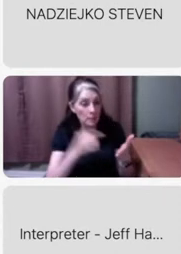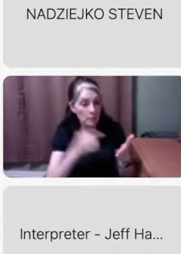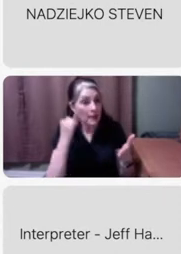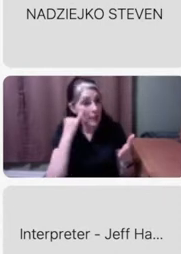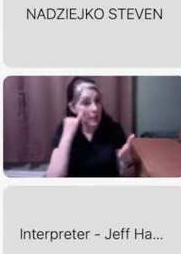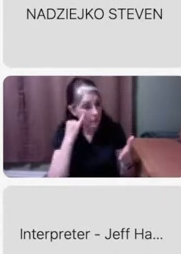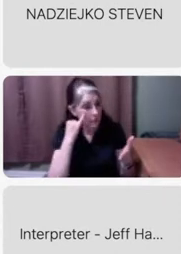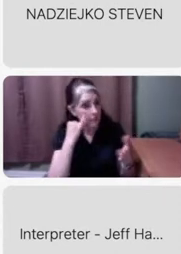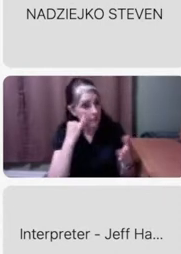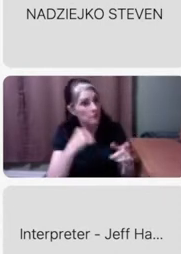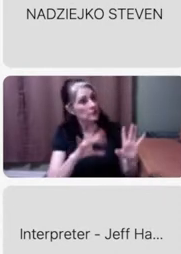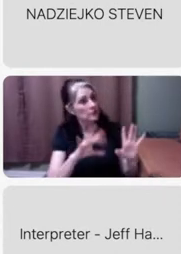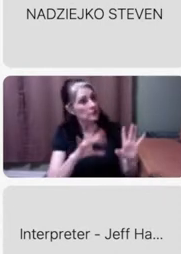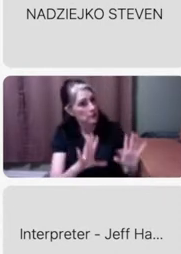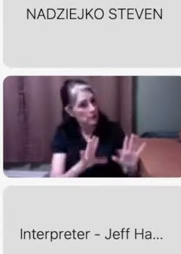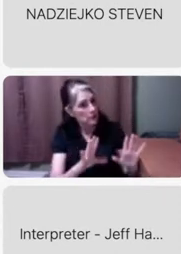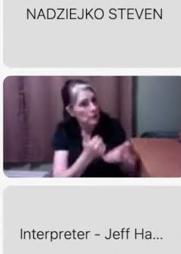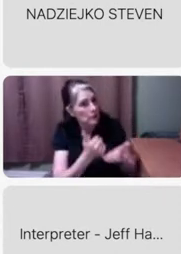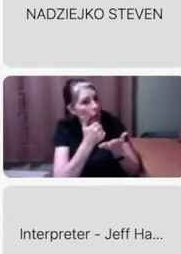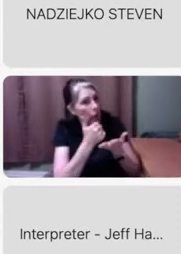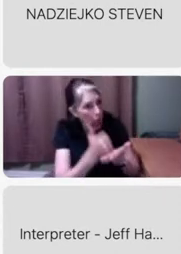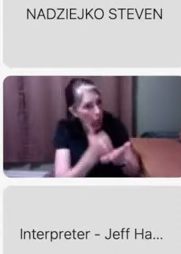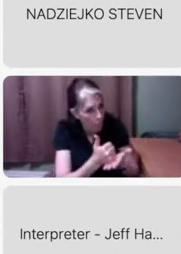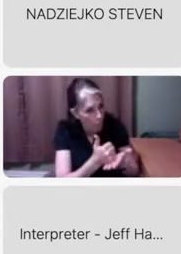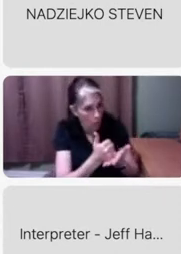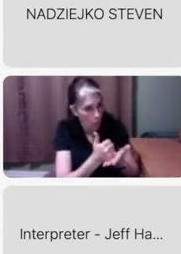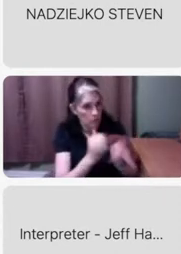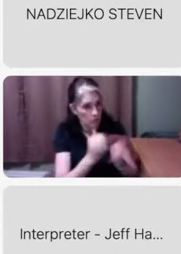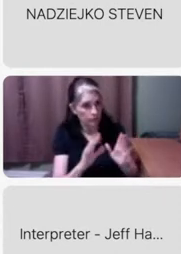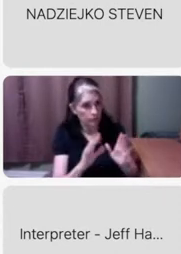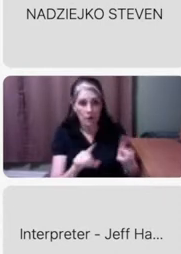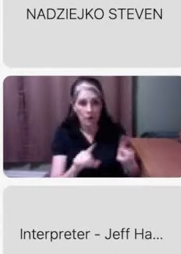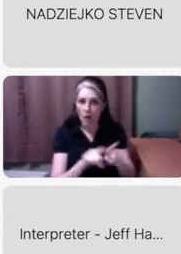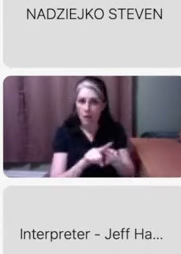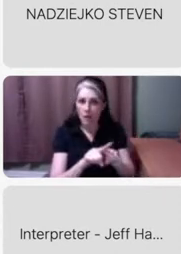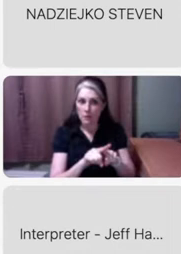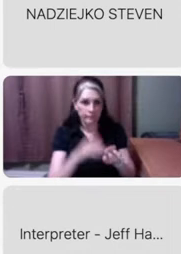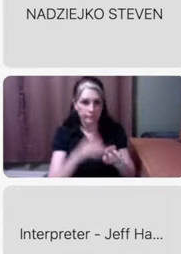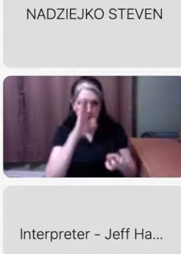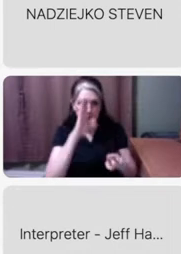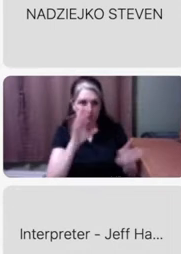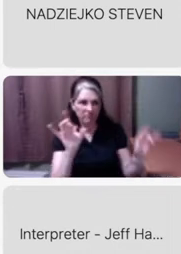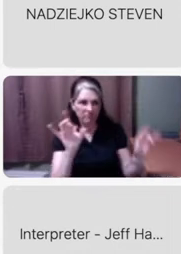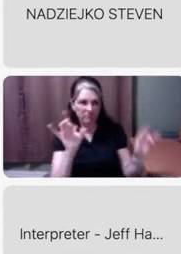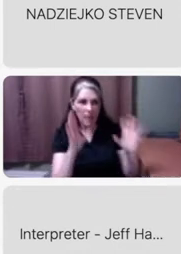really helpful um but there's also just going to be flat out haters right